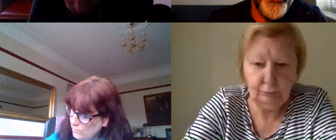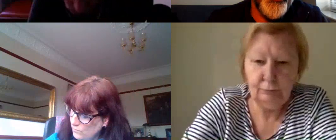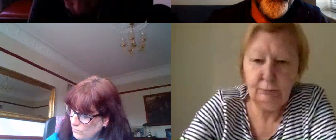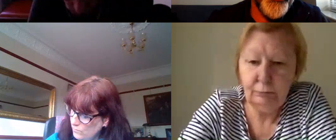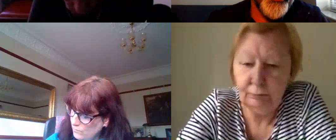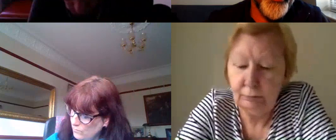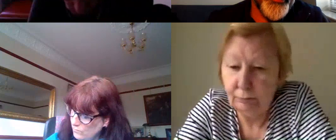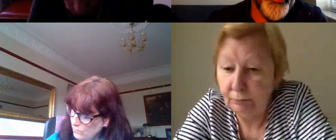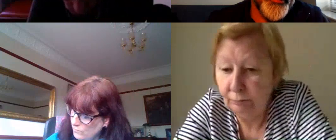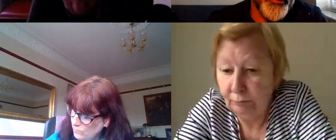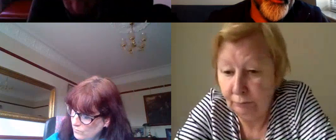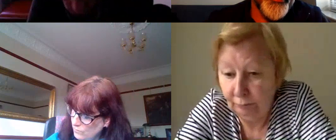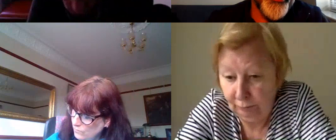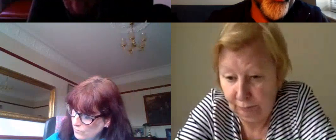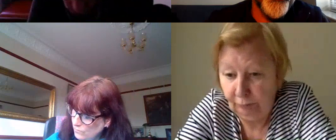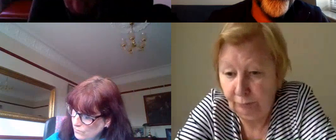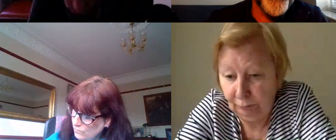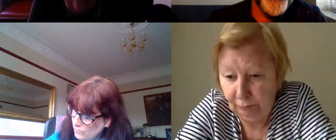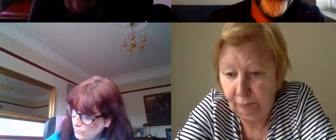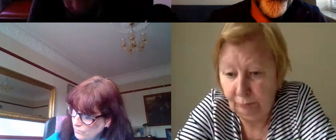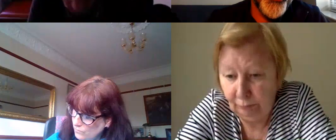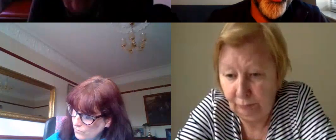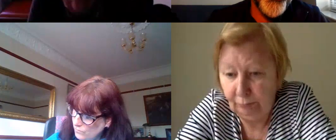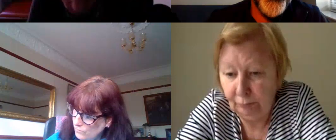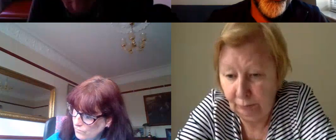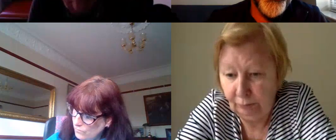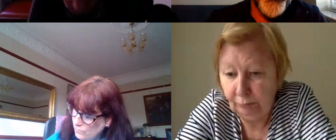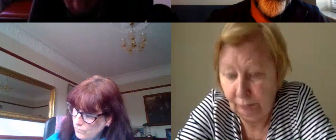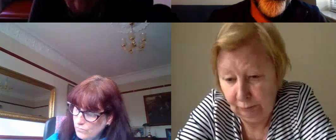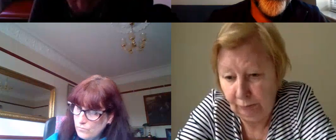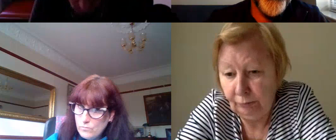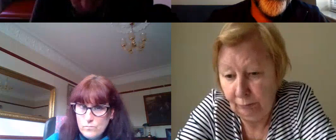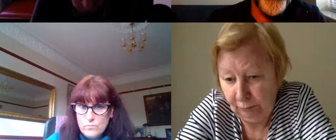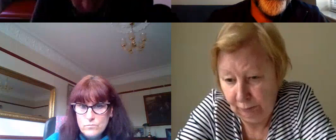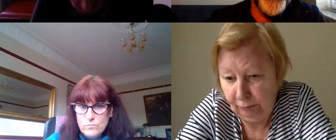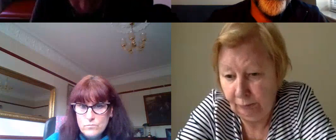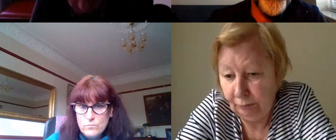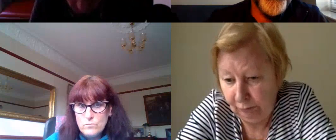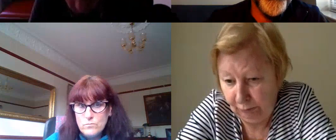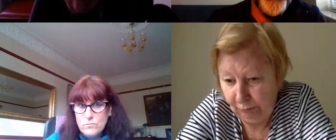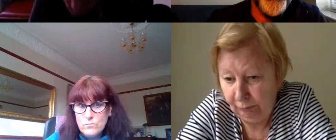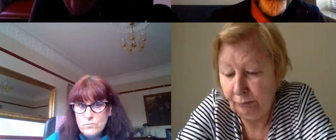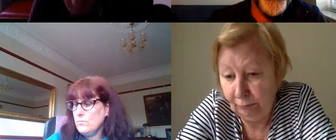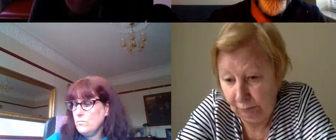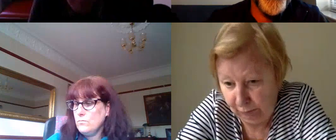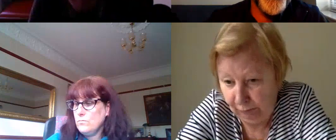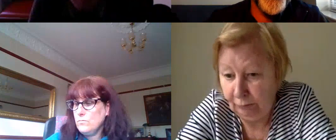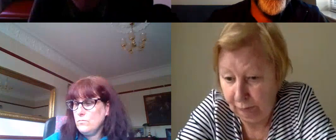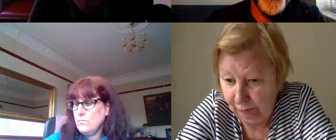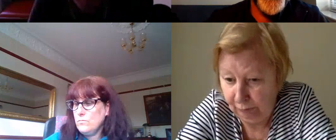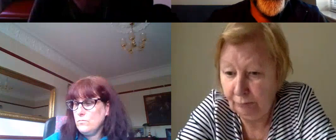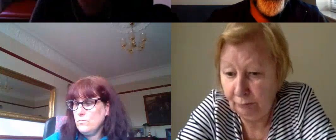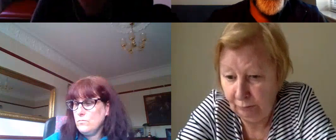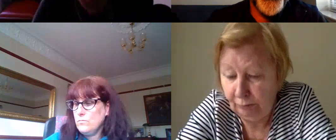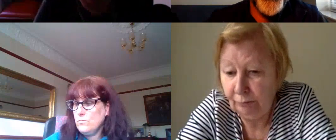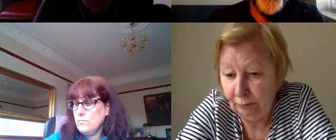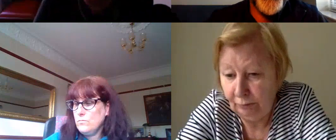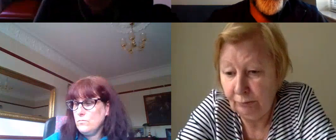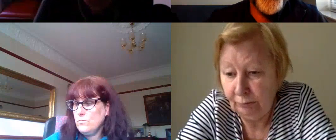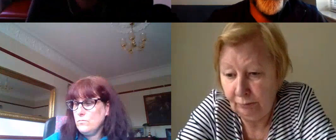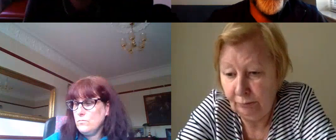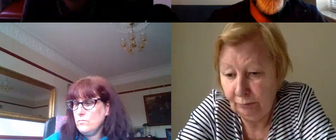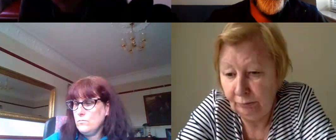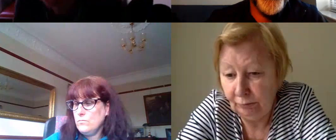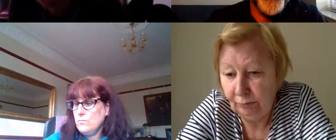it will be pretty well a first come, first served within reason. That, you know, if somebody comes back and says, well, I'd like 3 of them, well, that's not going to be the case, but we would try